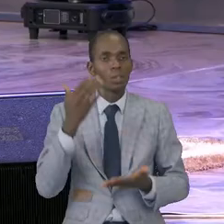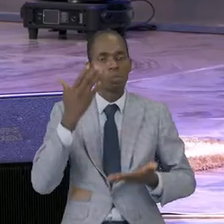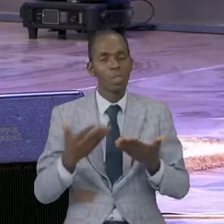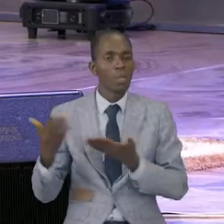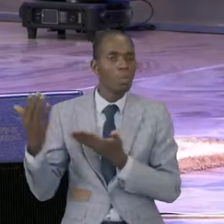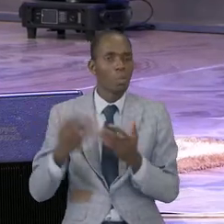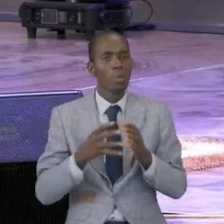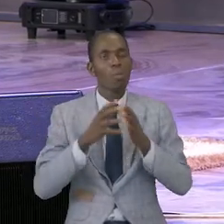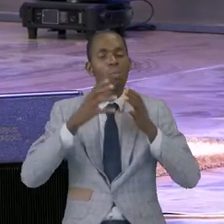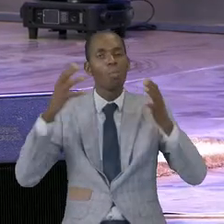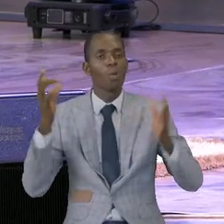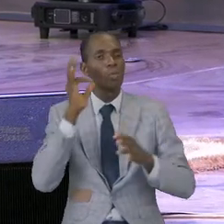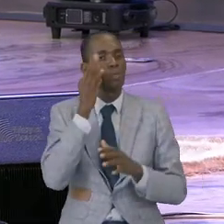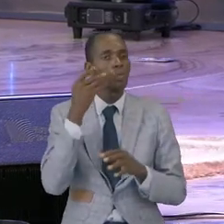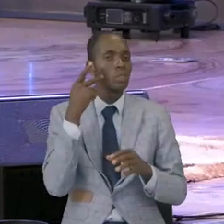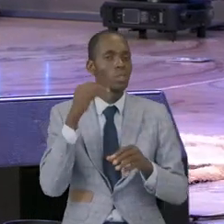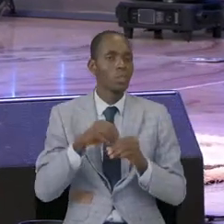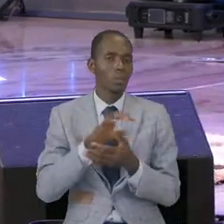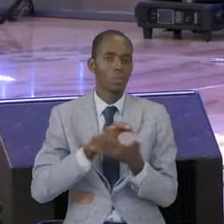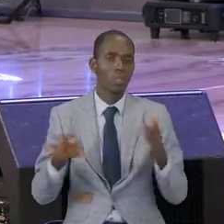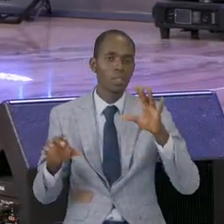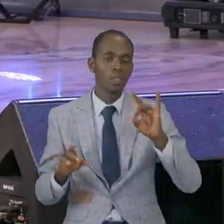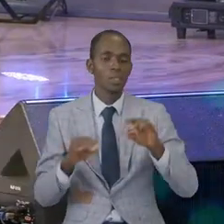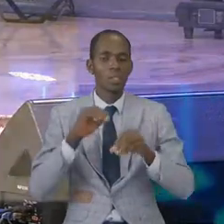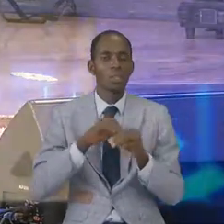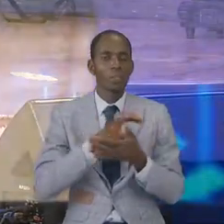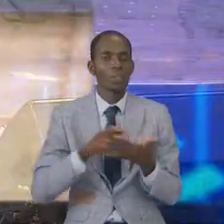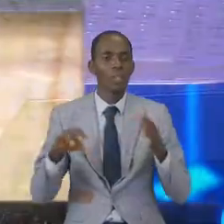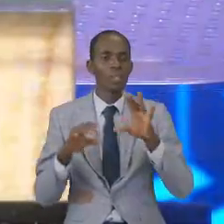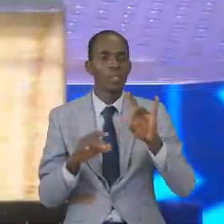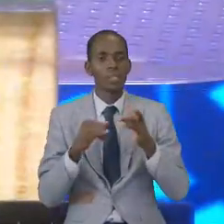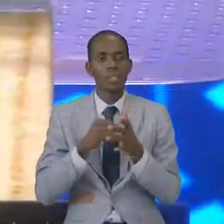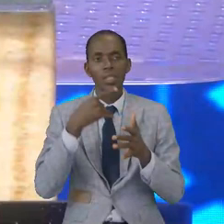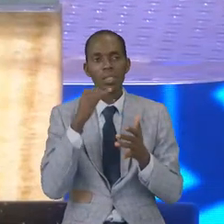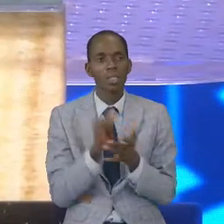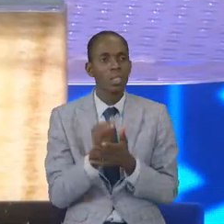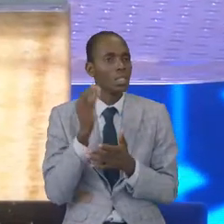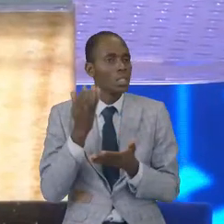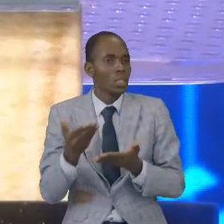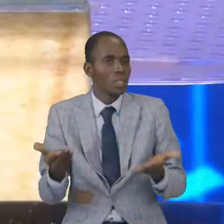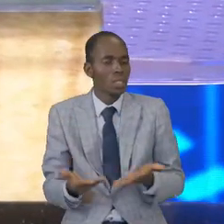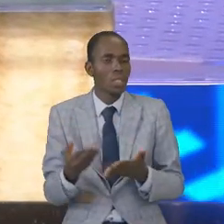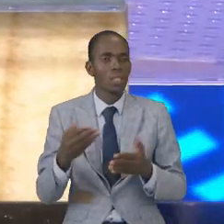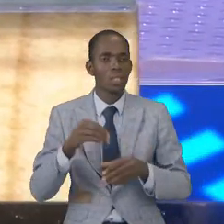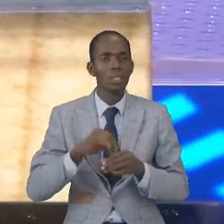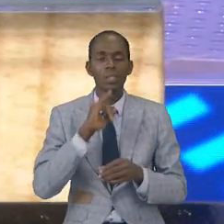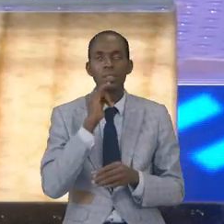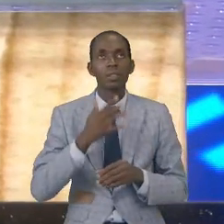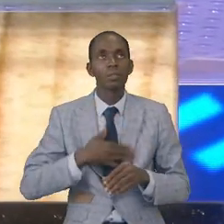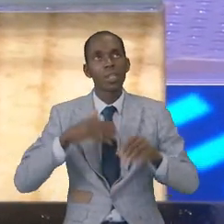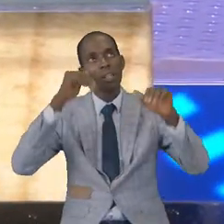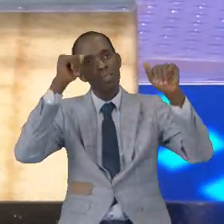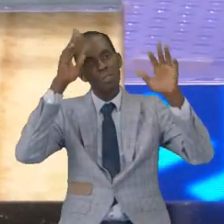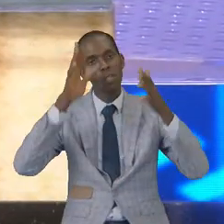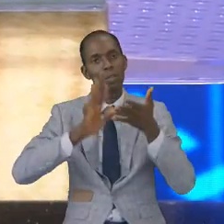forth more fruit. Look at verse 8. Verse 8 says, herein is my Father glorified, that